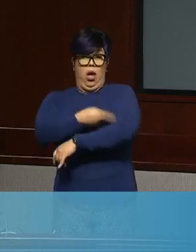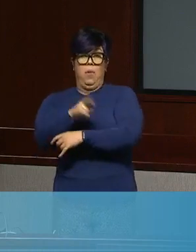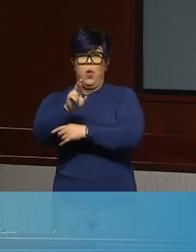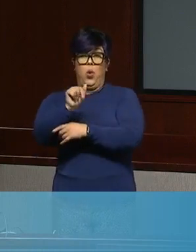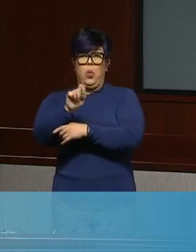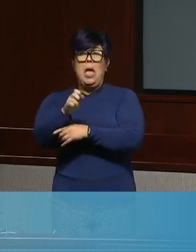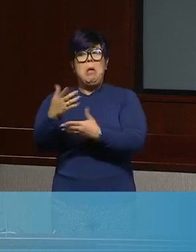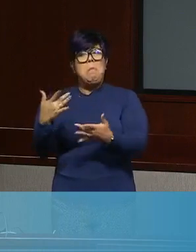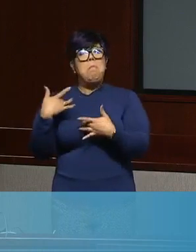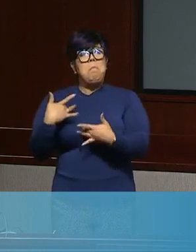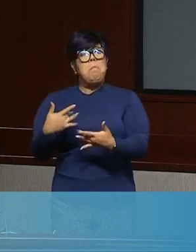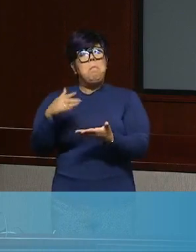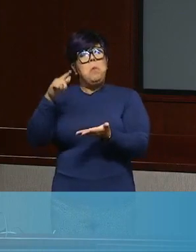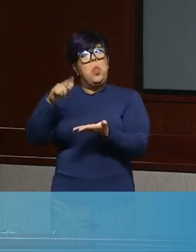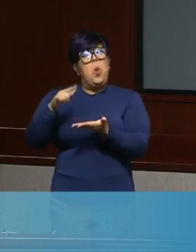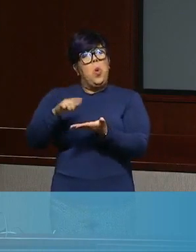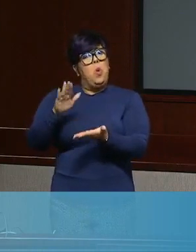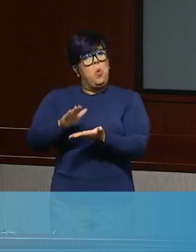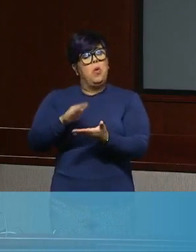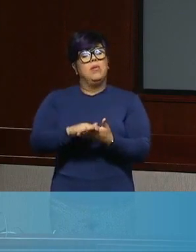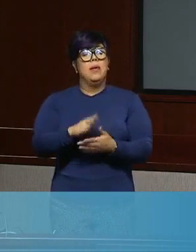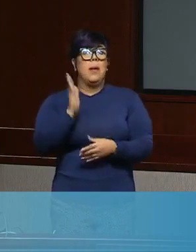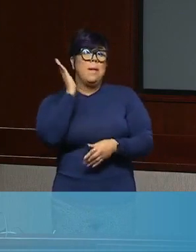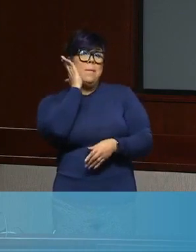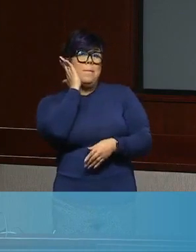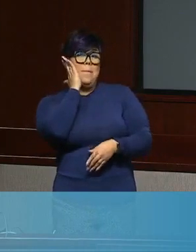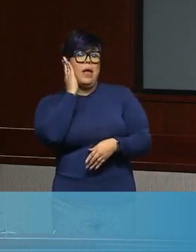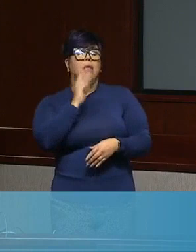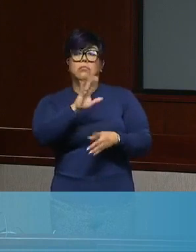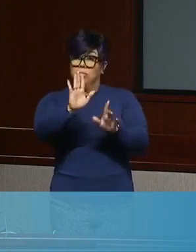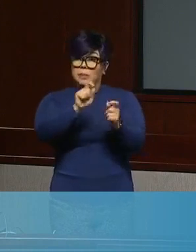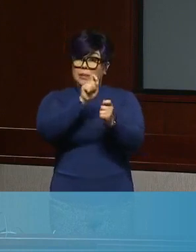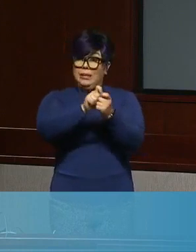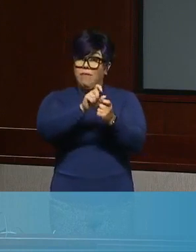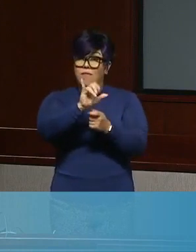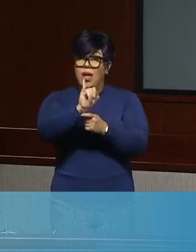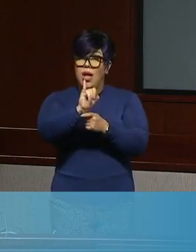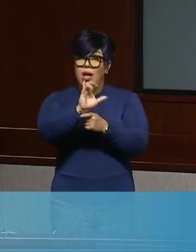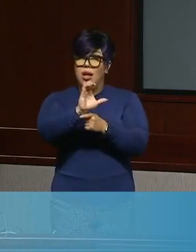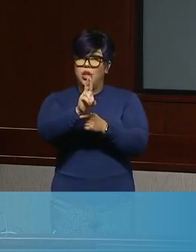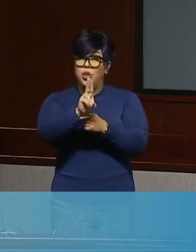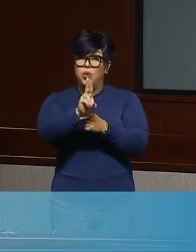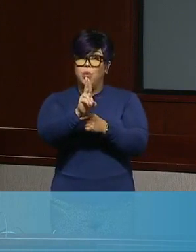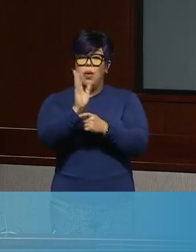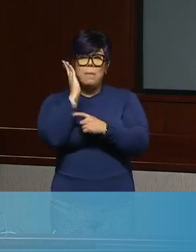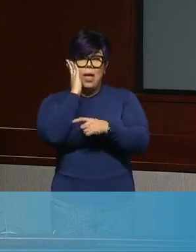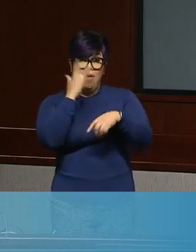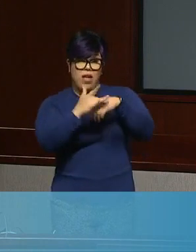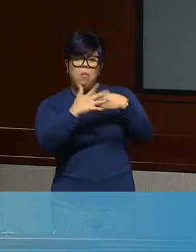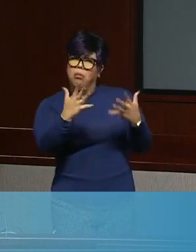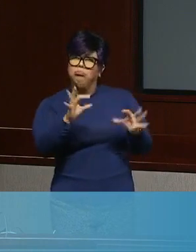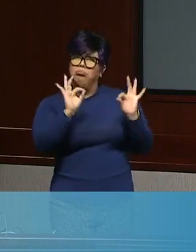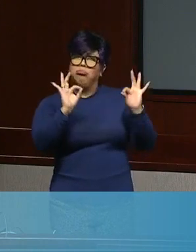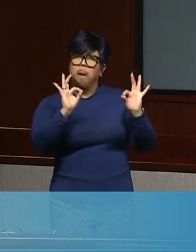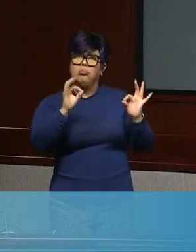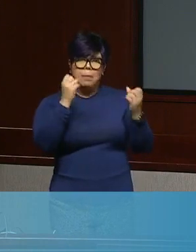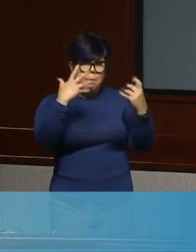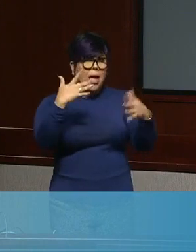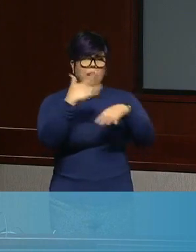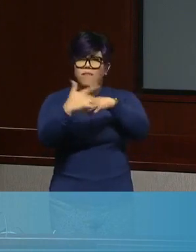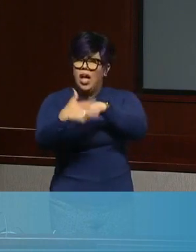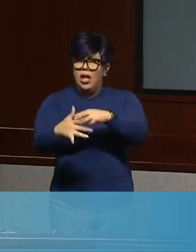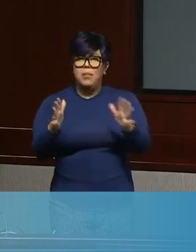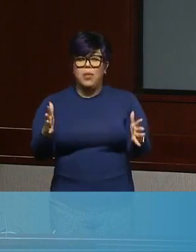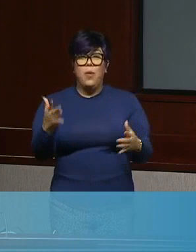are low, and bed capacity, particularly ICU capacity, is high. At great